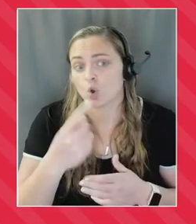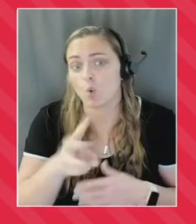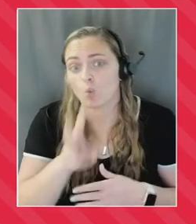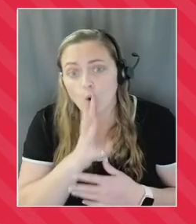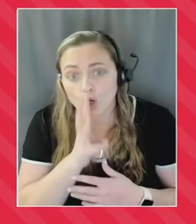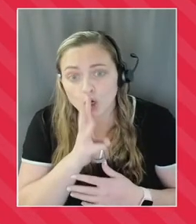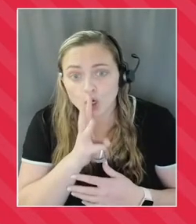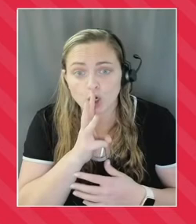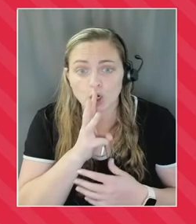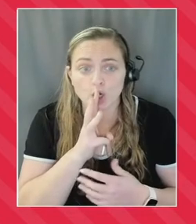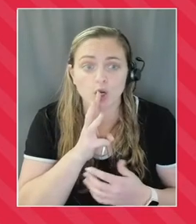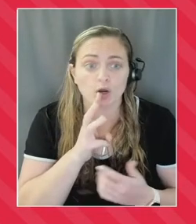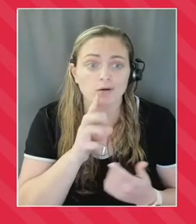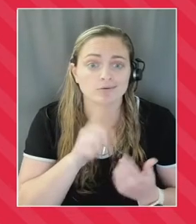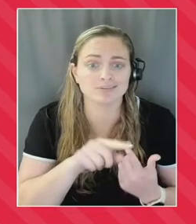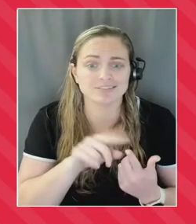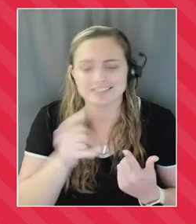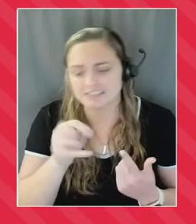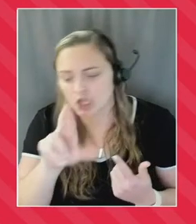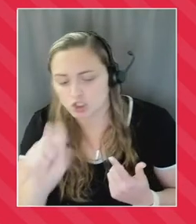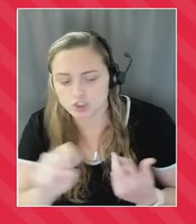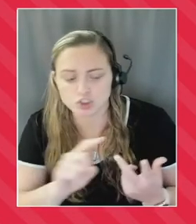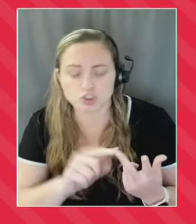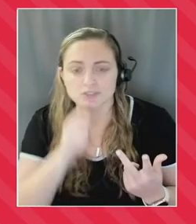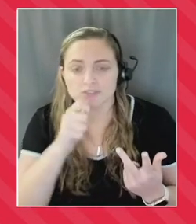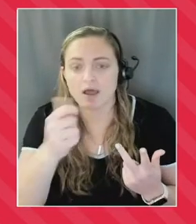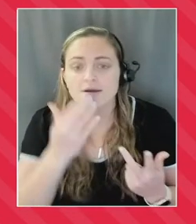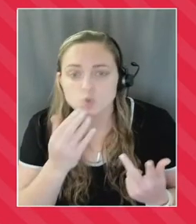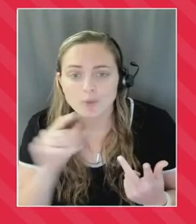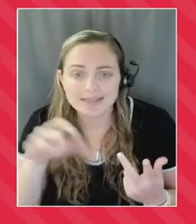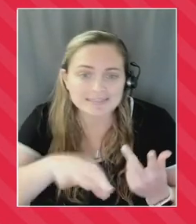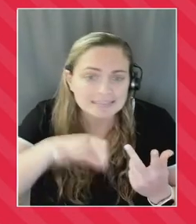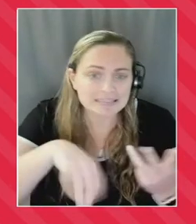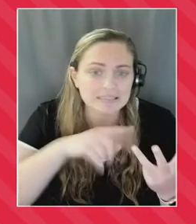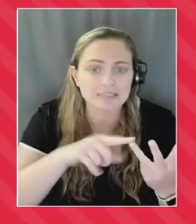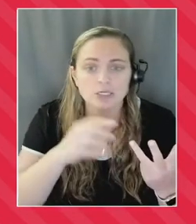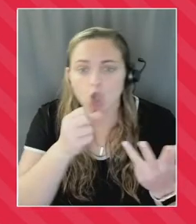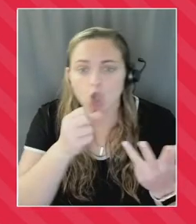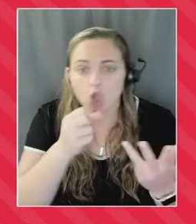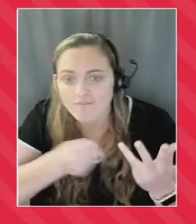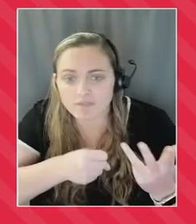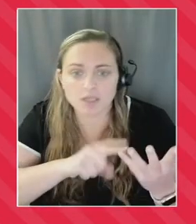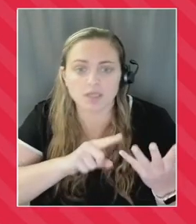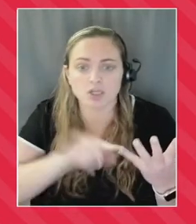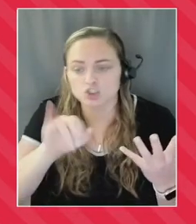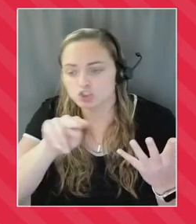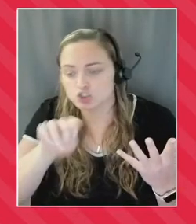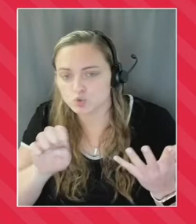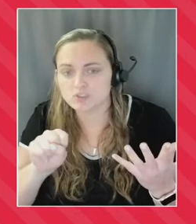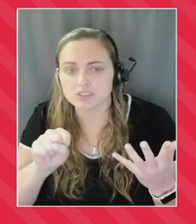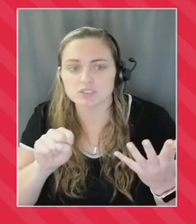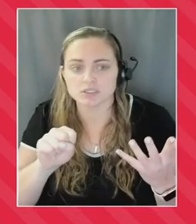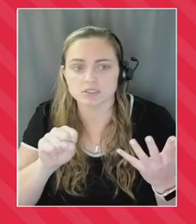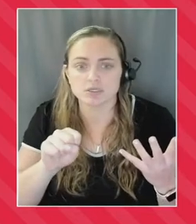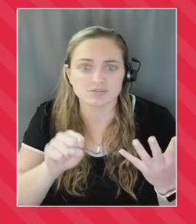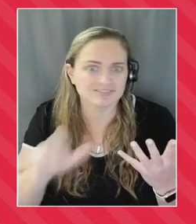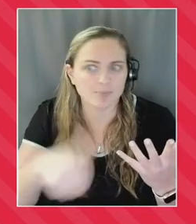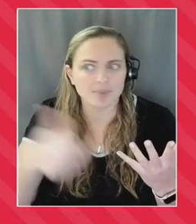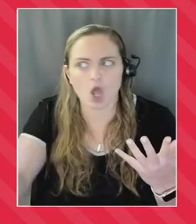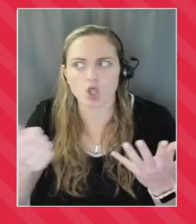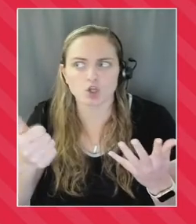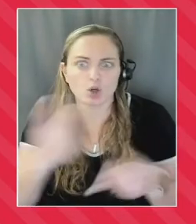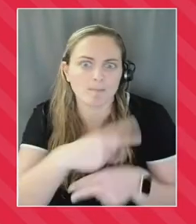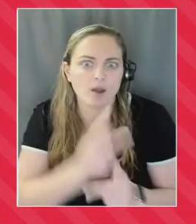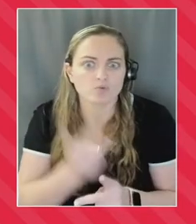of the innovations in seltzers, unsweetened teas, unsweetened coffees, and some of the juices and some of the great products that we're seeing from Keurig